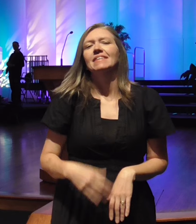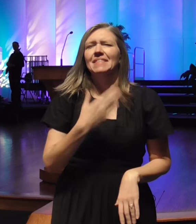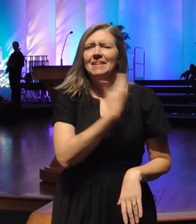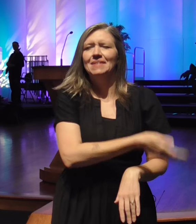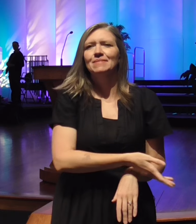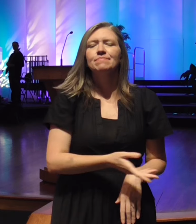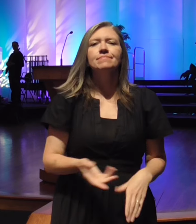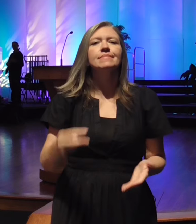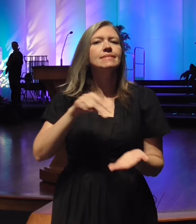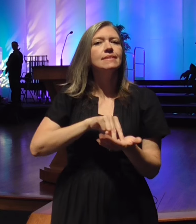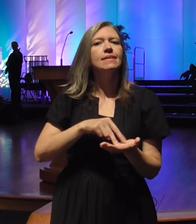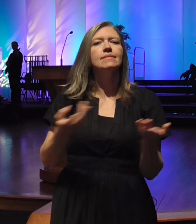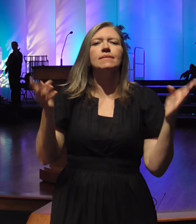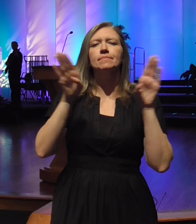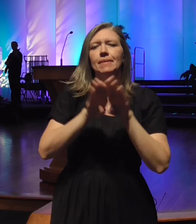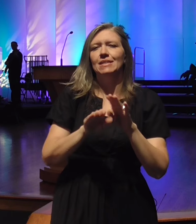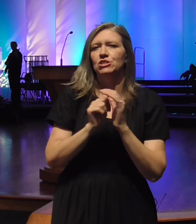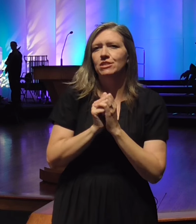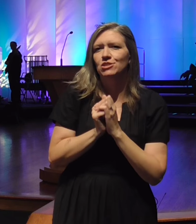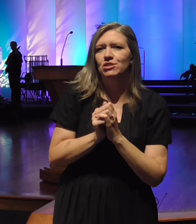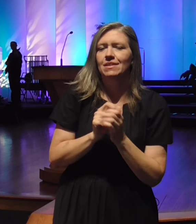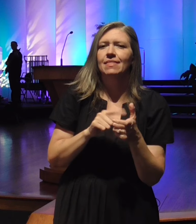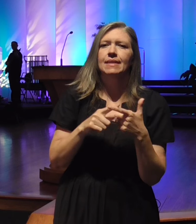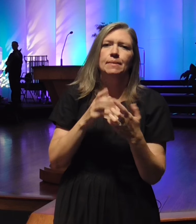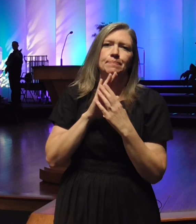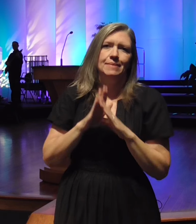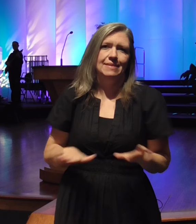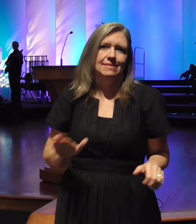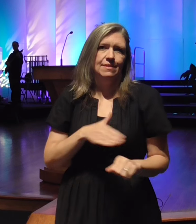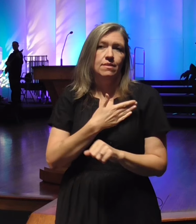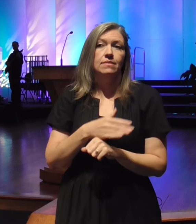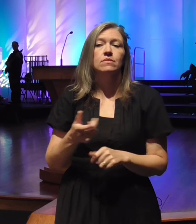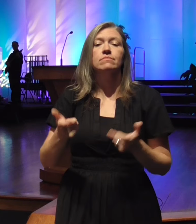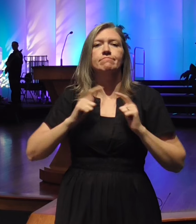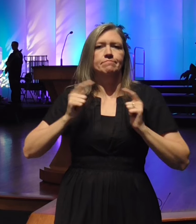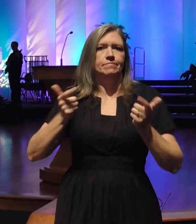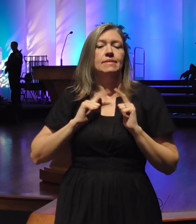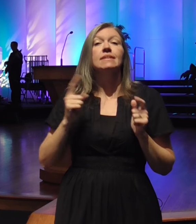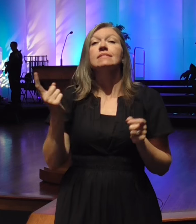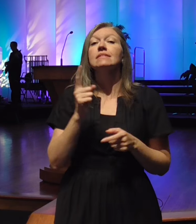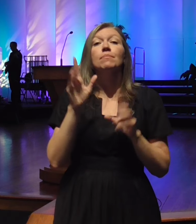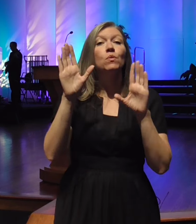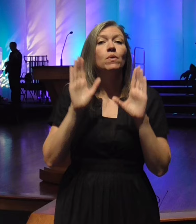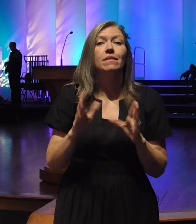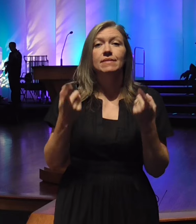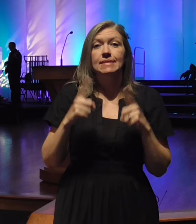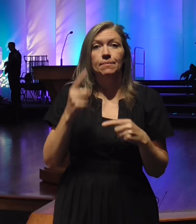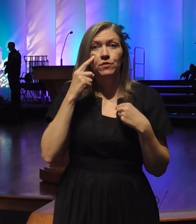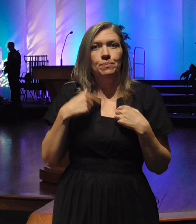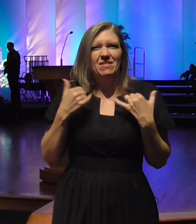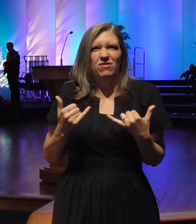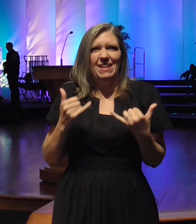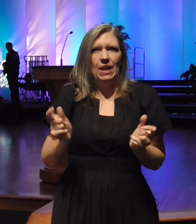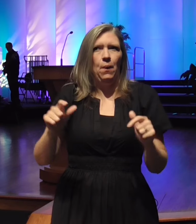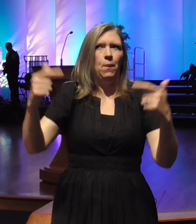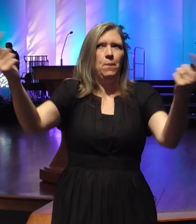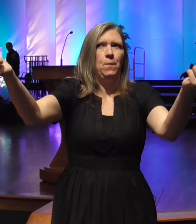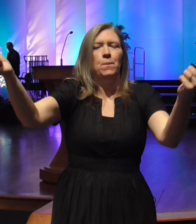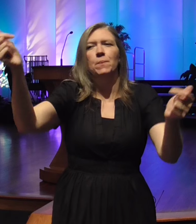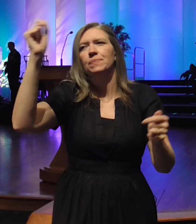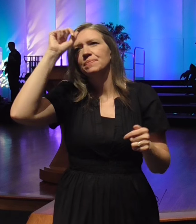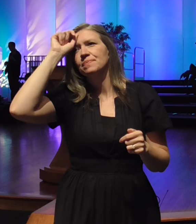June 19th. That sounds incredible. Thank you, Samira. Hey, let's stand and say a benediction before we sing our peace